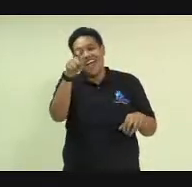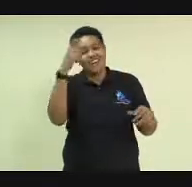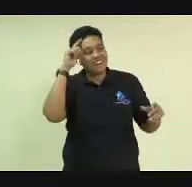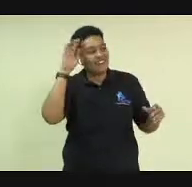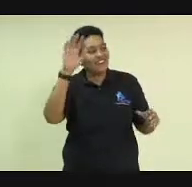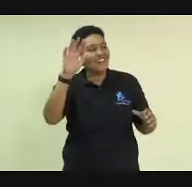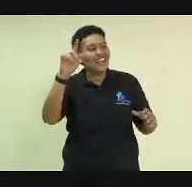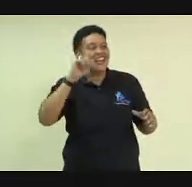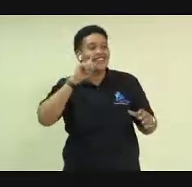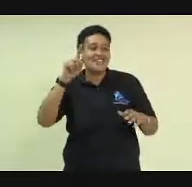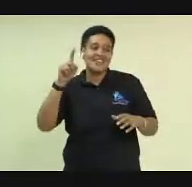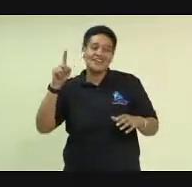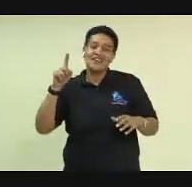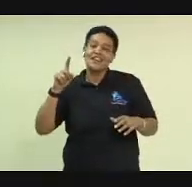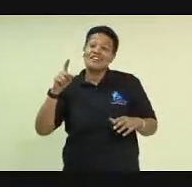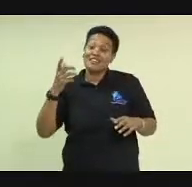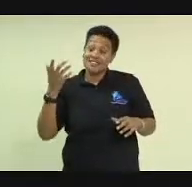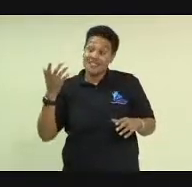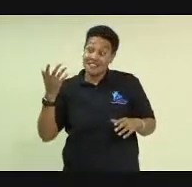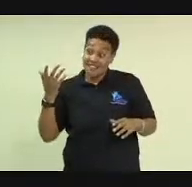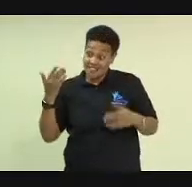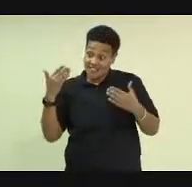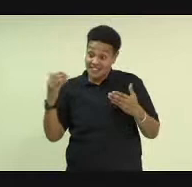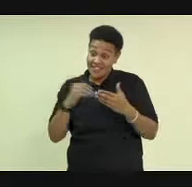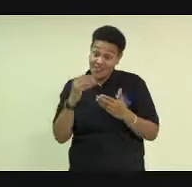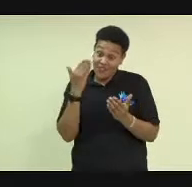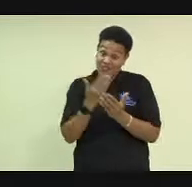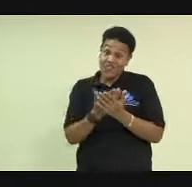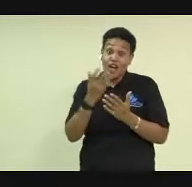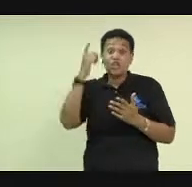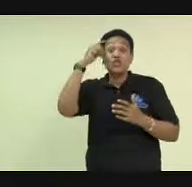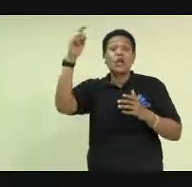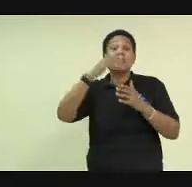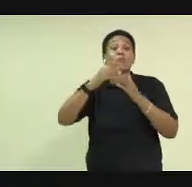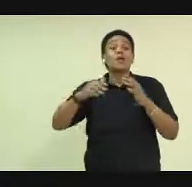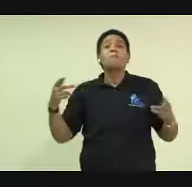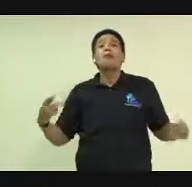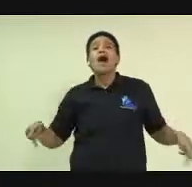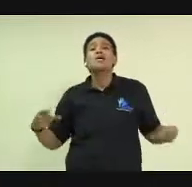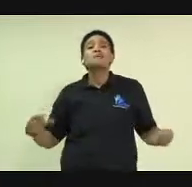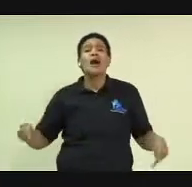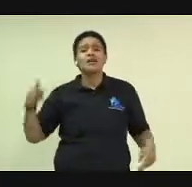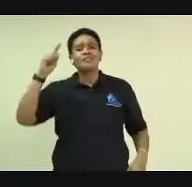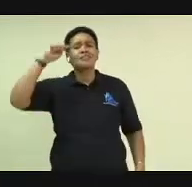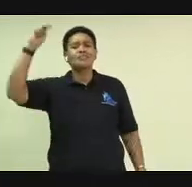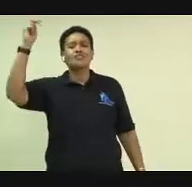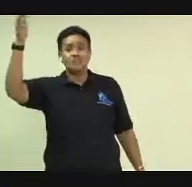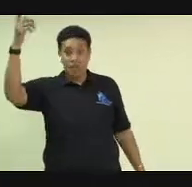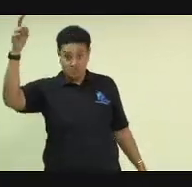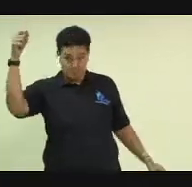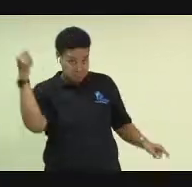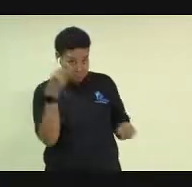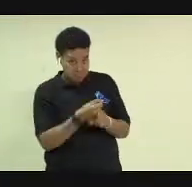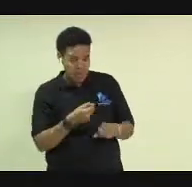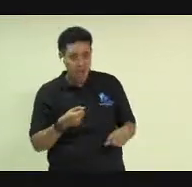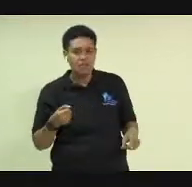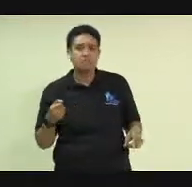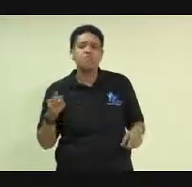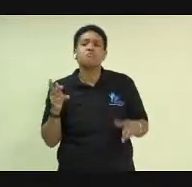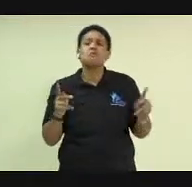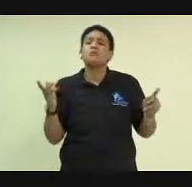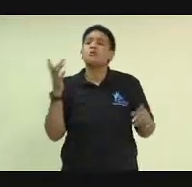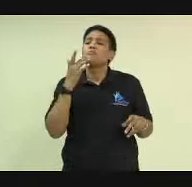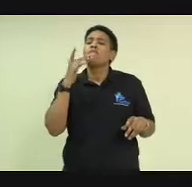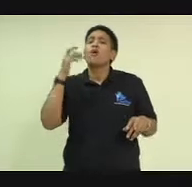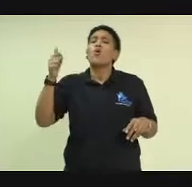their Sinopharm, owing to the fact it is obvious that they would prefer to take their own vaccine.